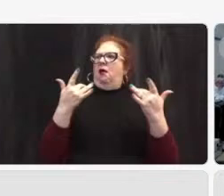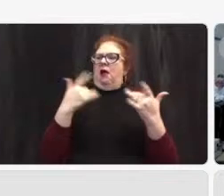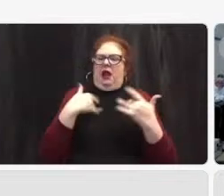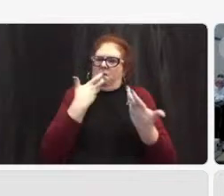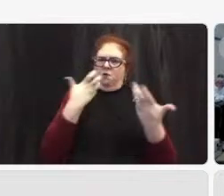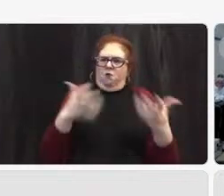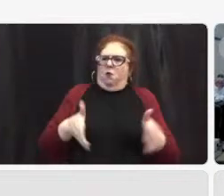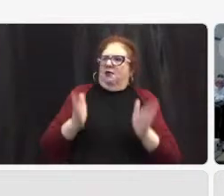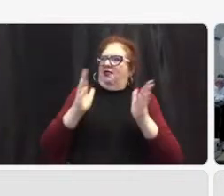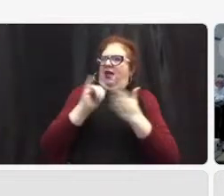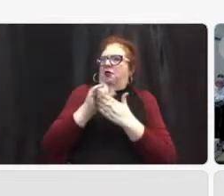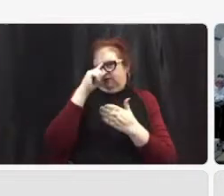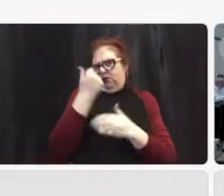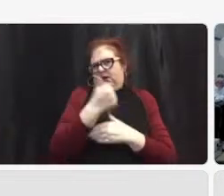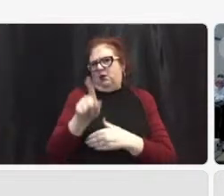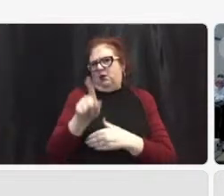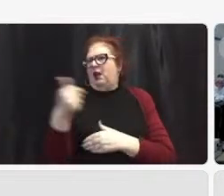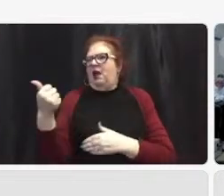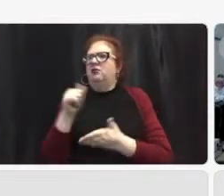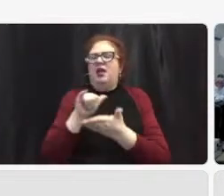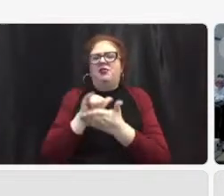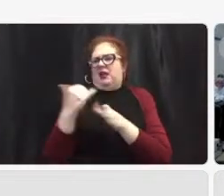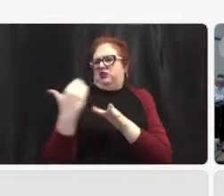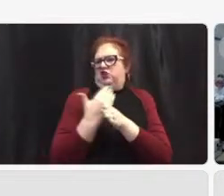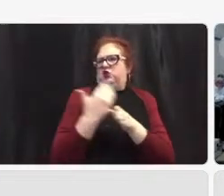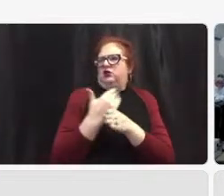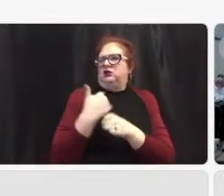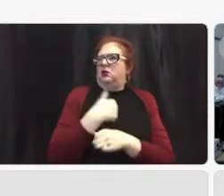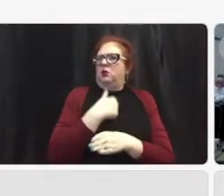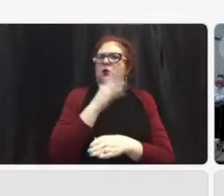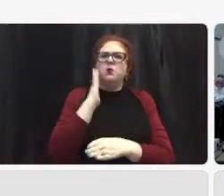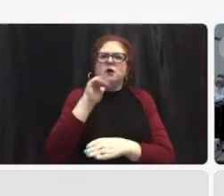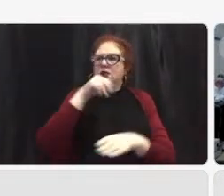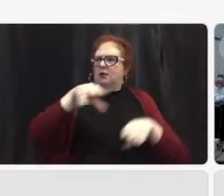tolerate that. So, like I said, 6 people are on a